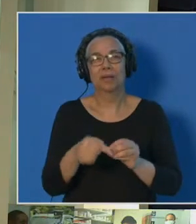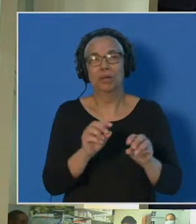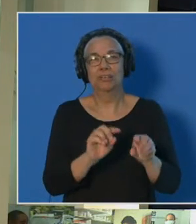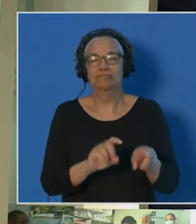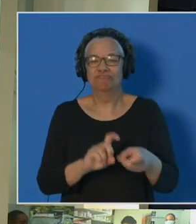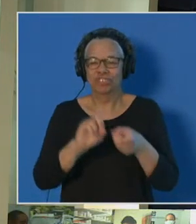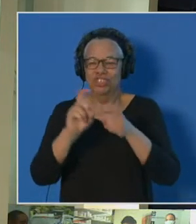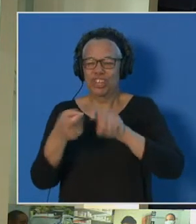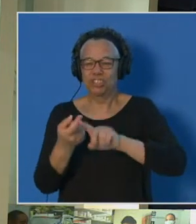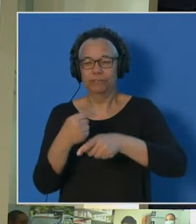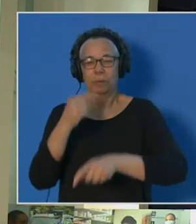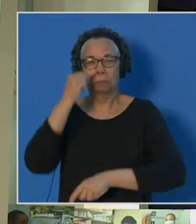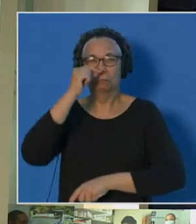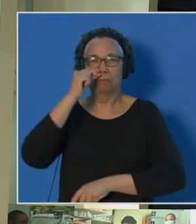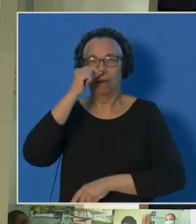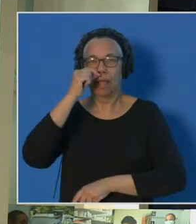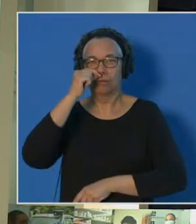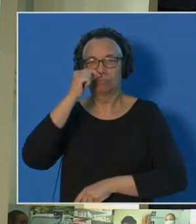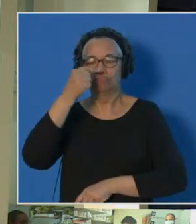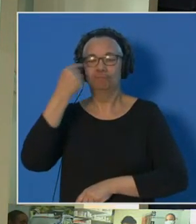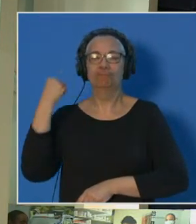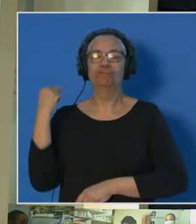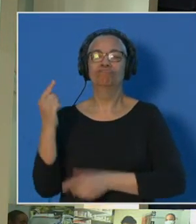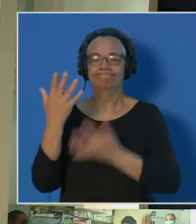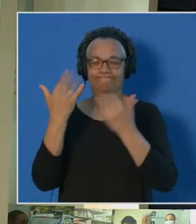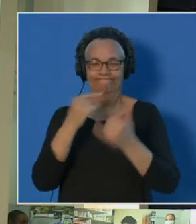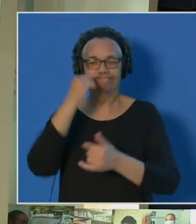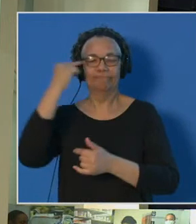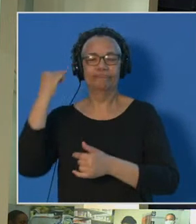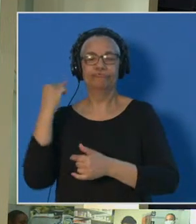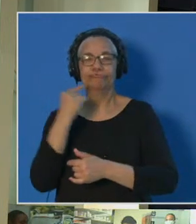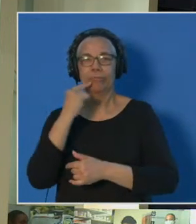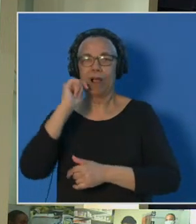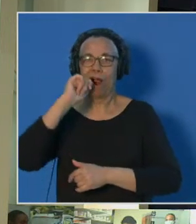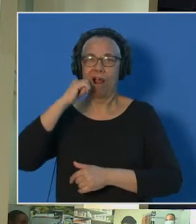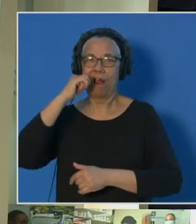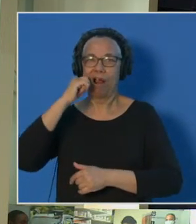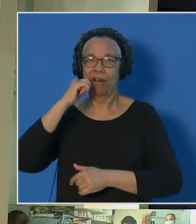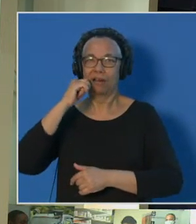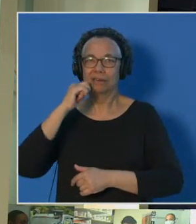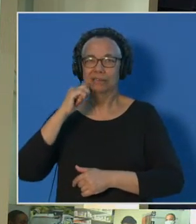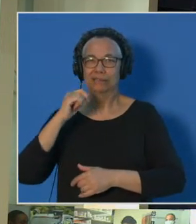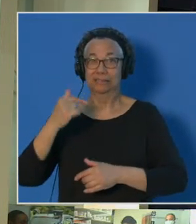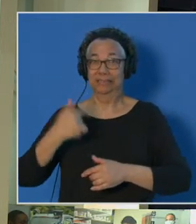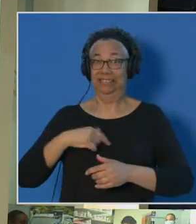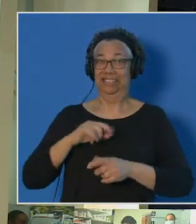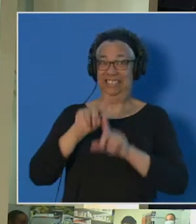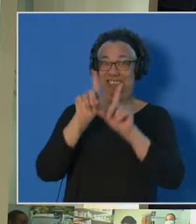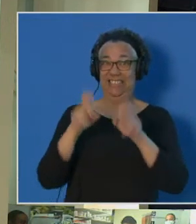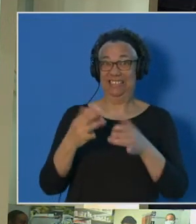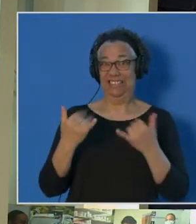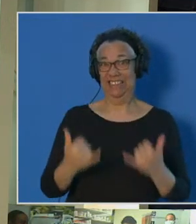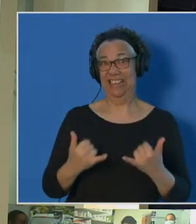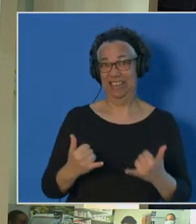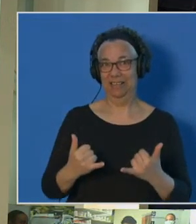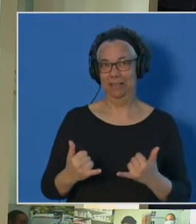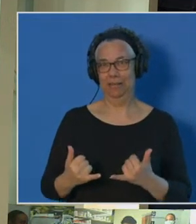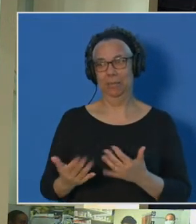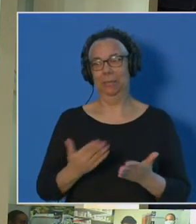saliva tests. And having been tested today, I can tell you that that would probably be a lot more enjoyable,